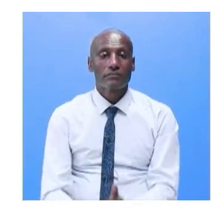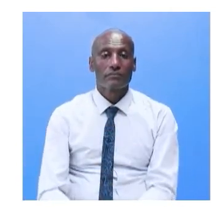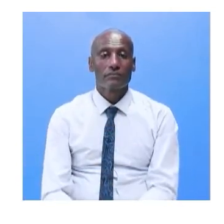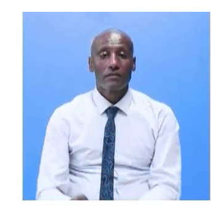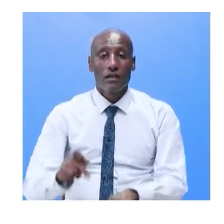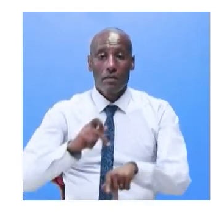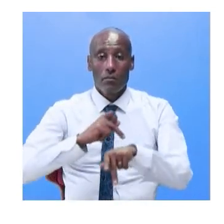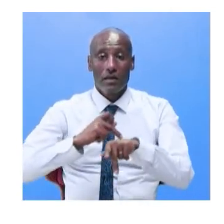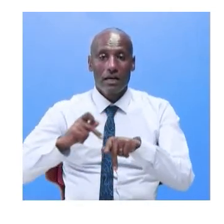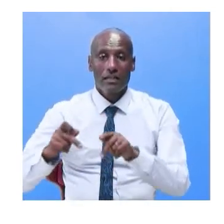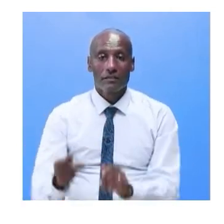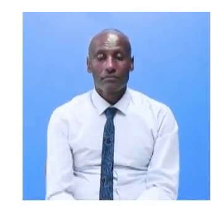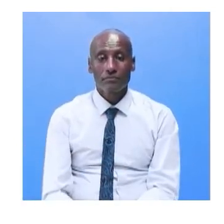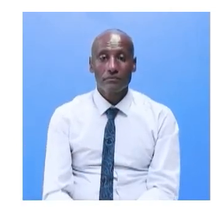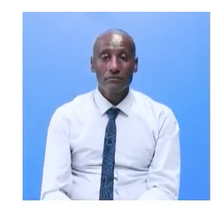blank